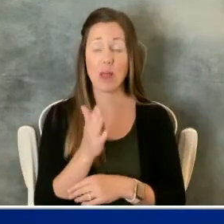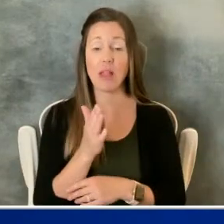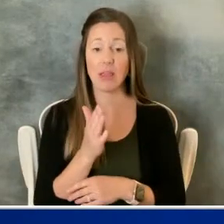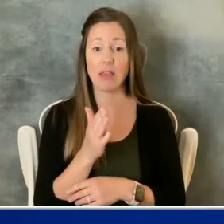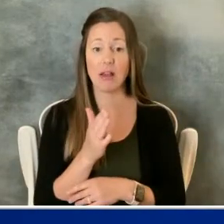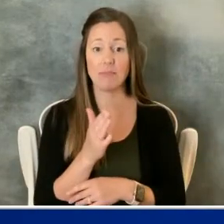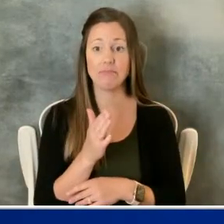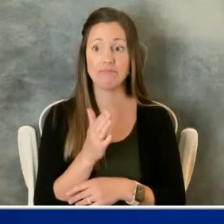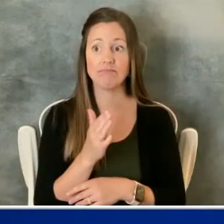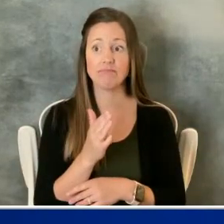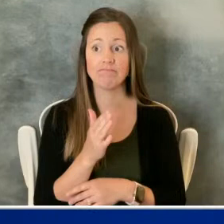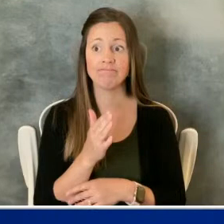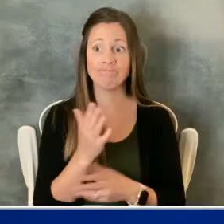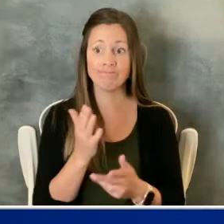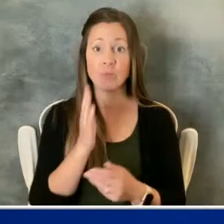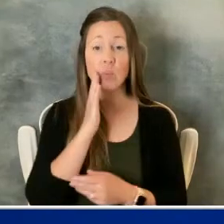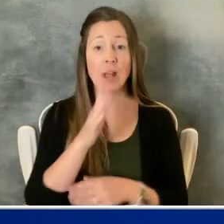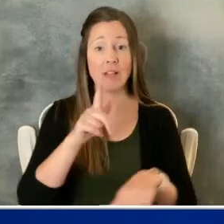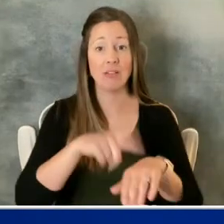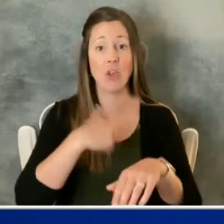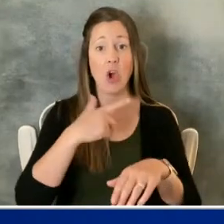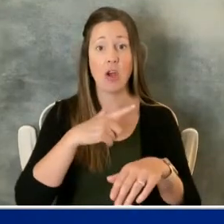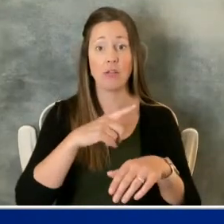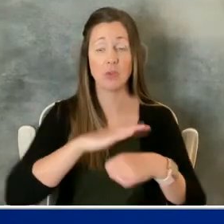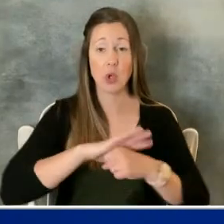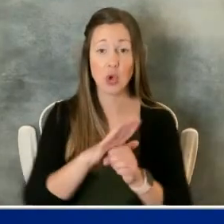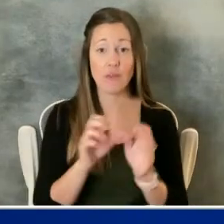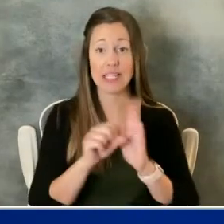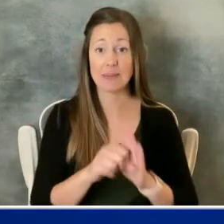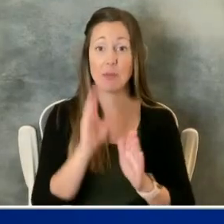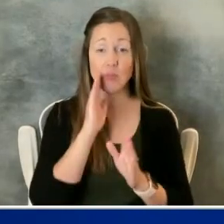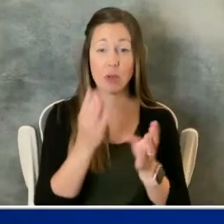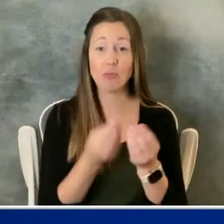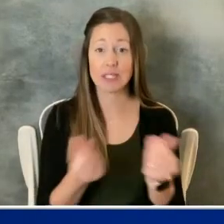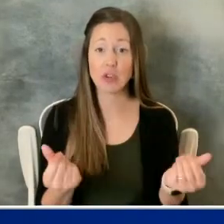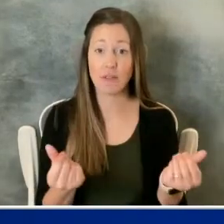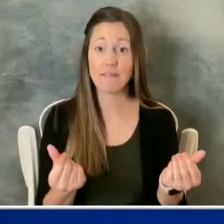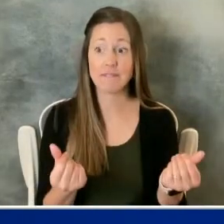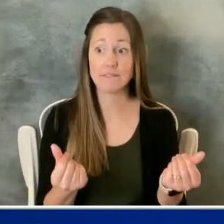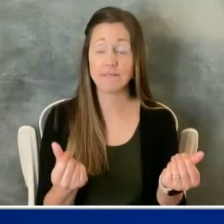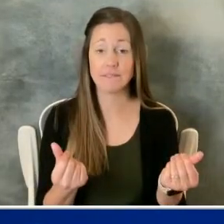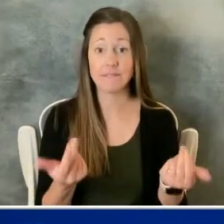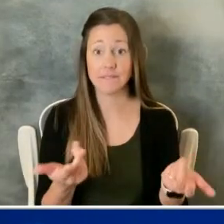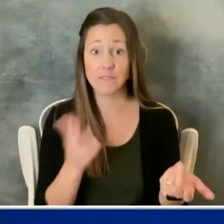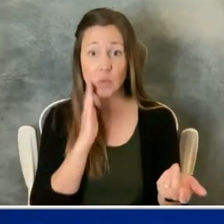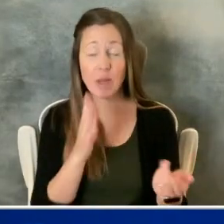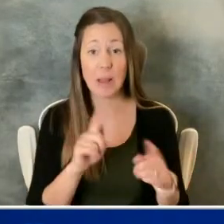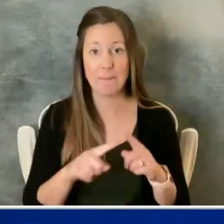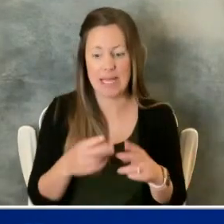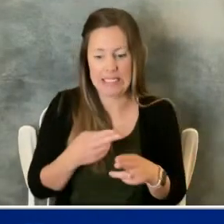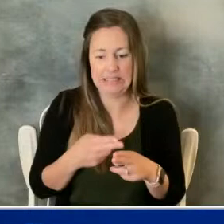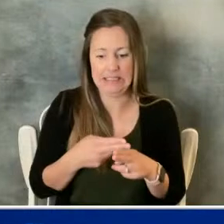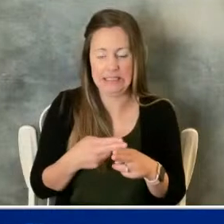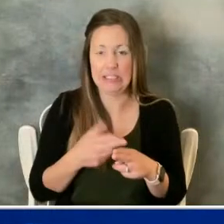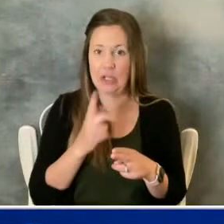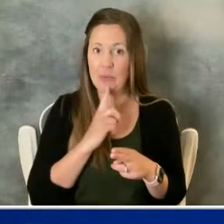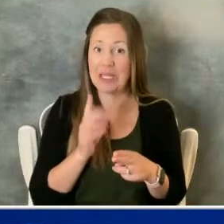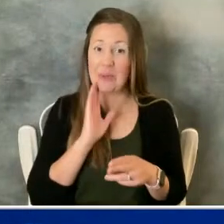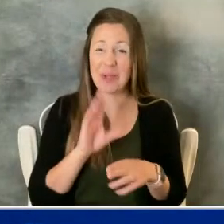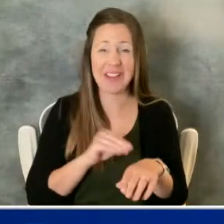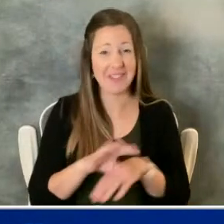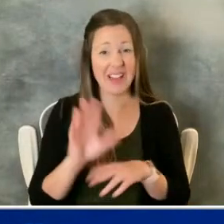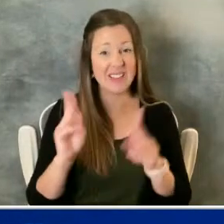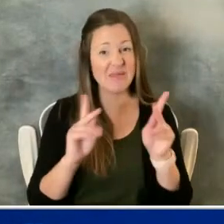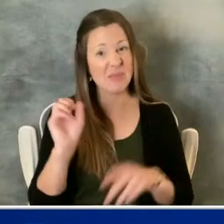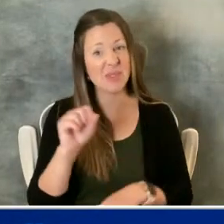get their long COVID symptoms resolved, but certainly in the acute, subacute phase, it is extremely good because it does affect people, it does affect their quality of life